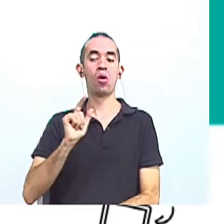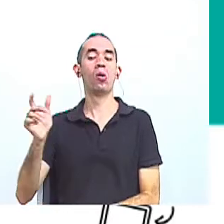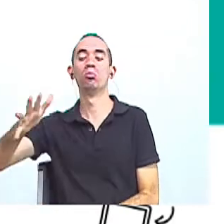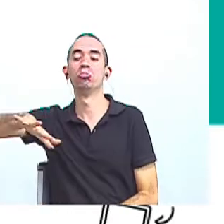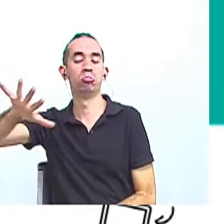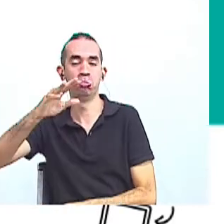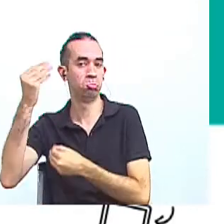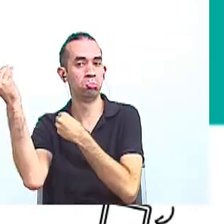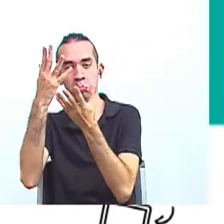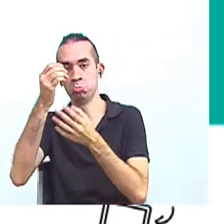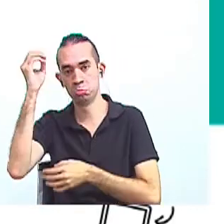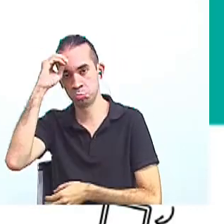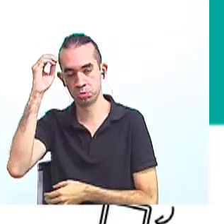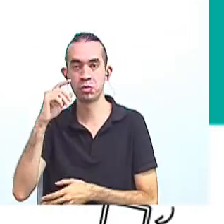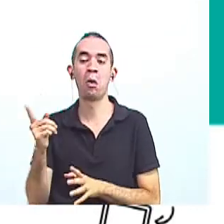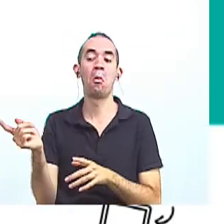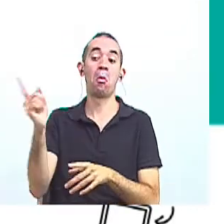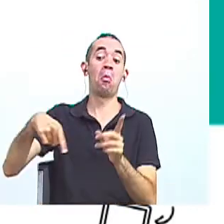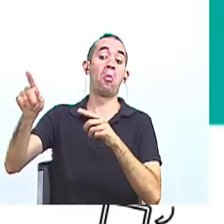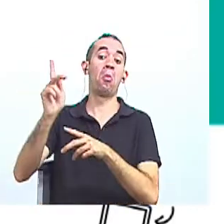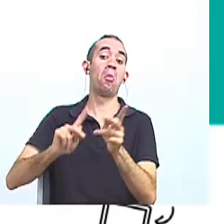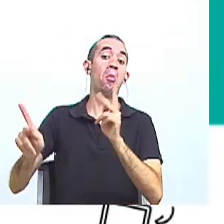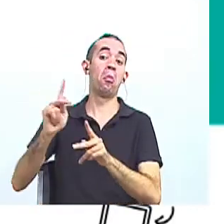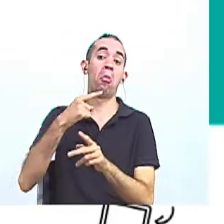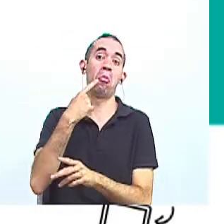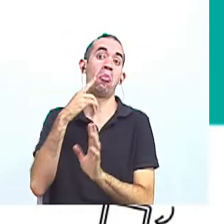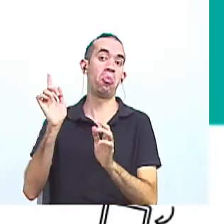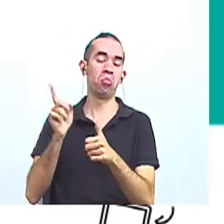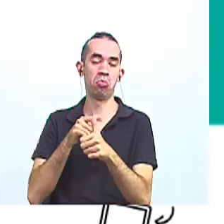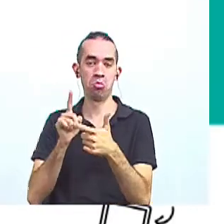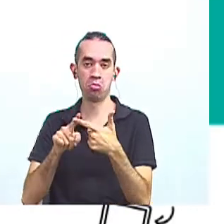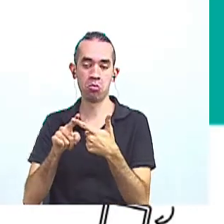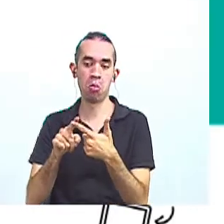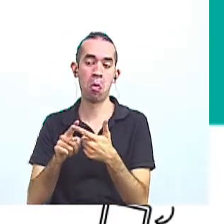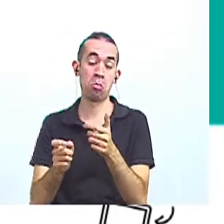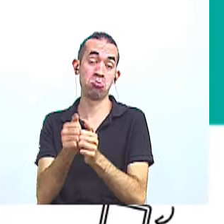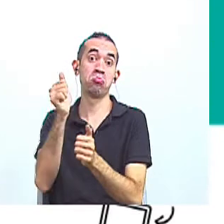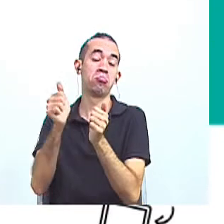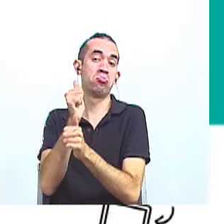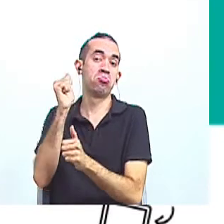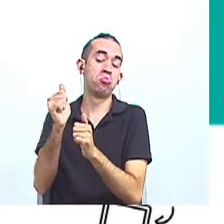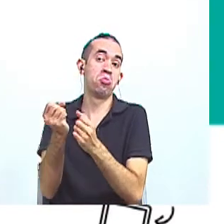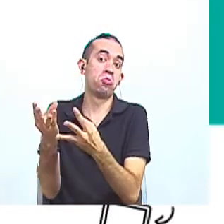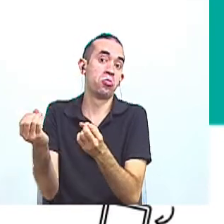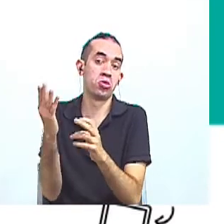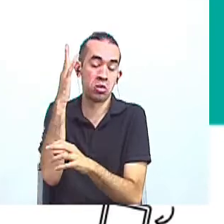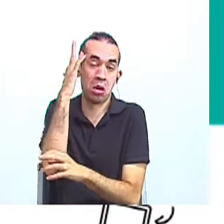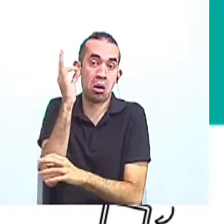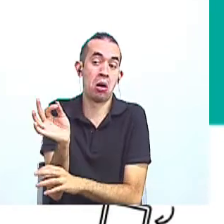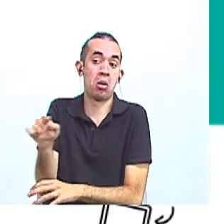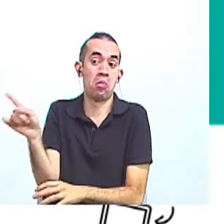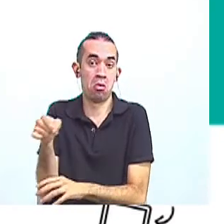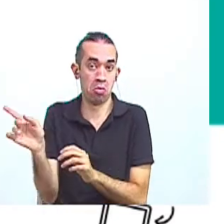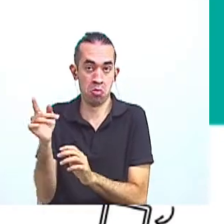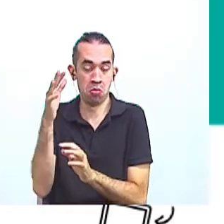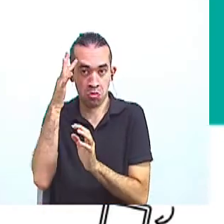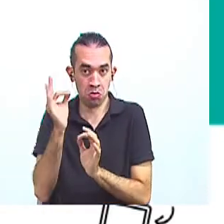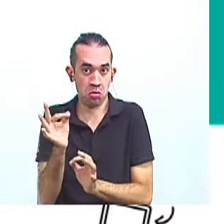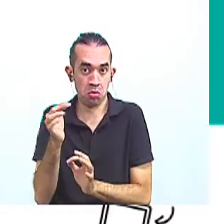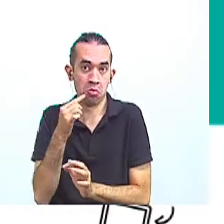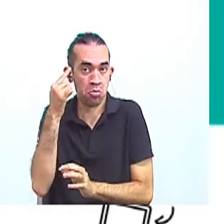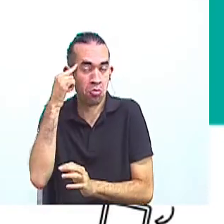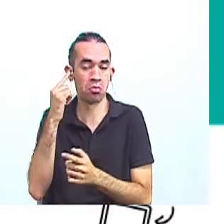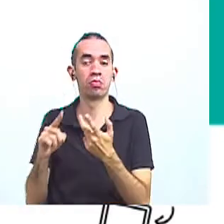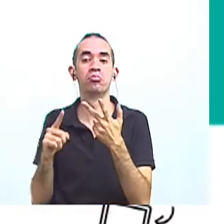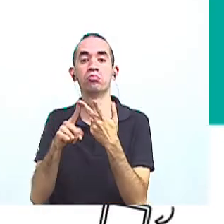can say, some people say that, many or most people think or believe that, it is often